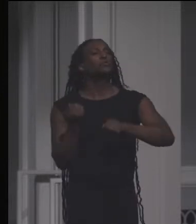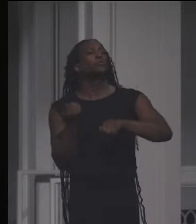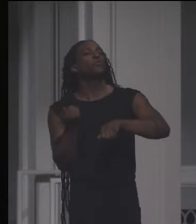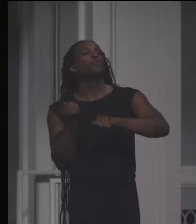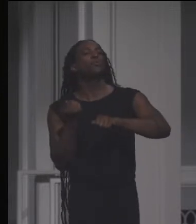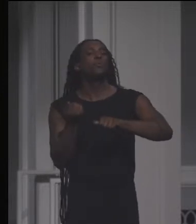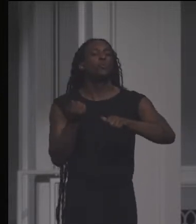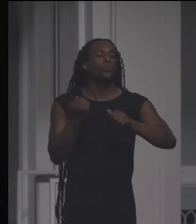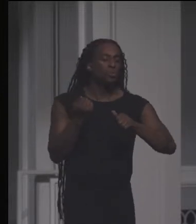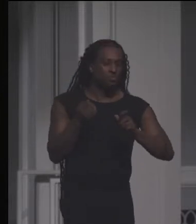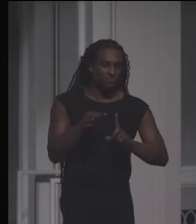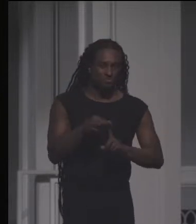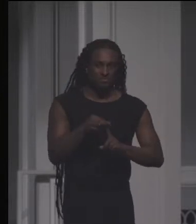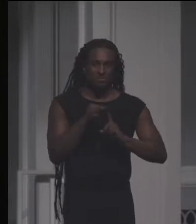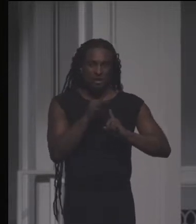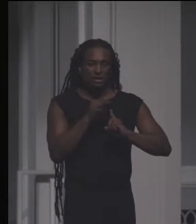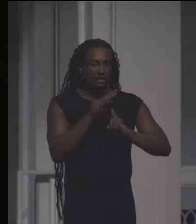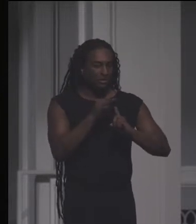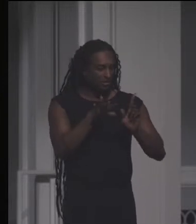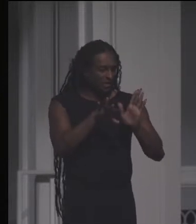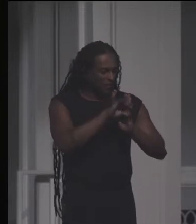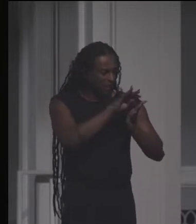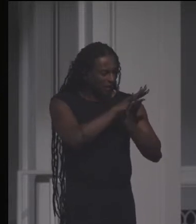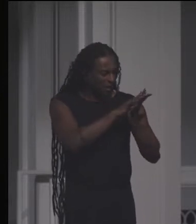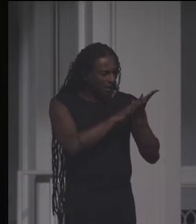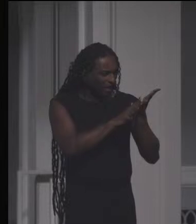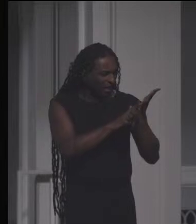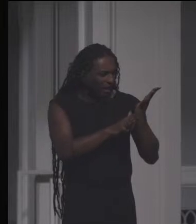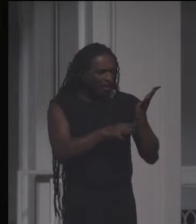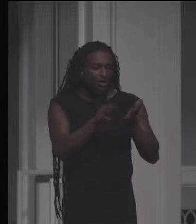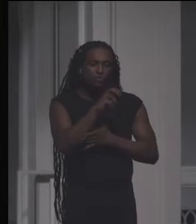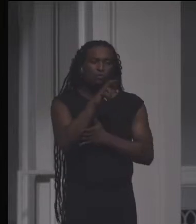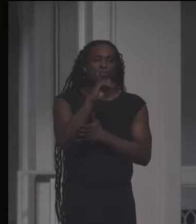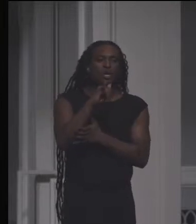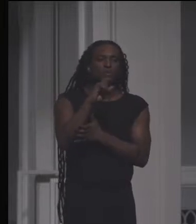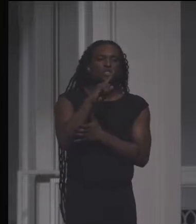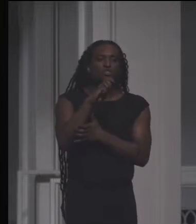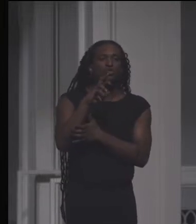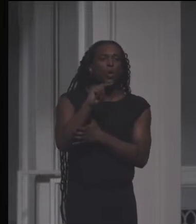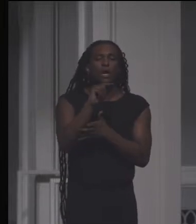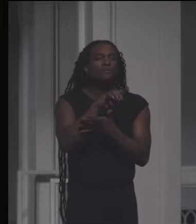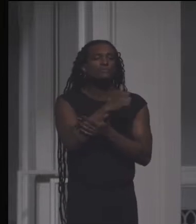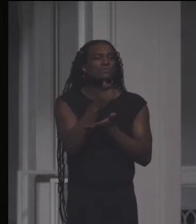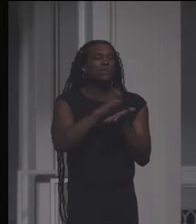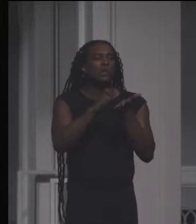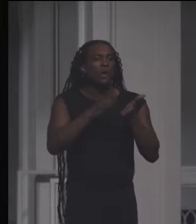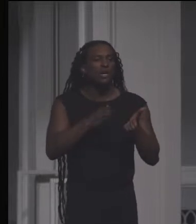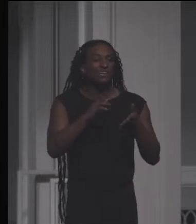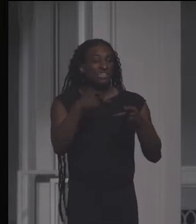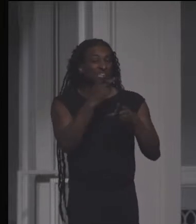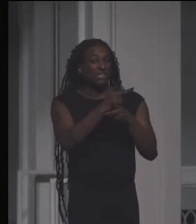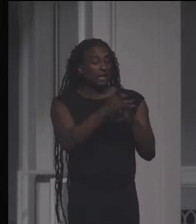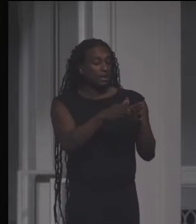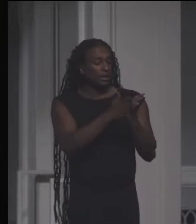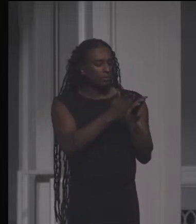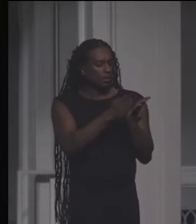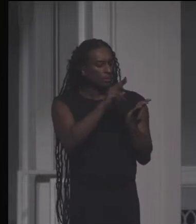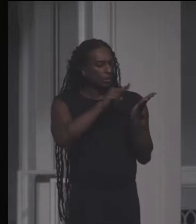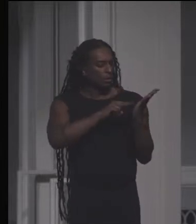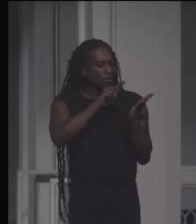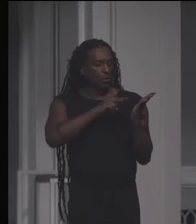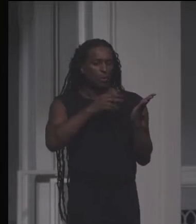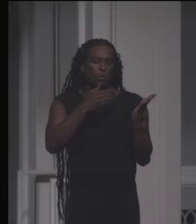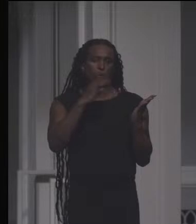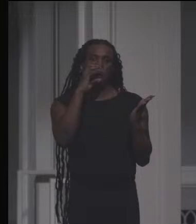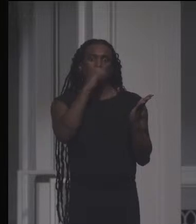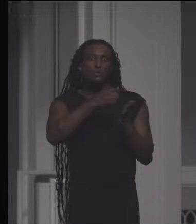by Rosemary Sutcliffe and Henry Treece and Mary Stuart, the kind of novels that assume the historicity of Arthur after